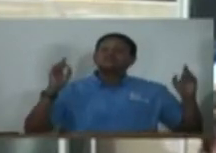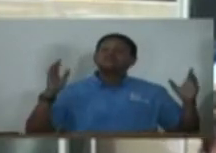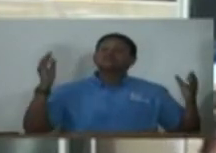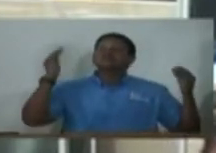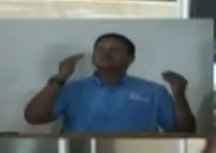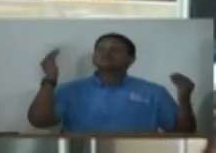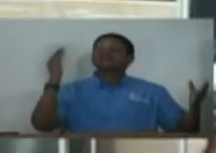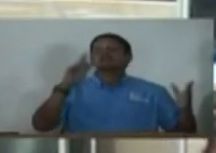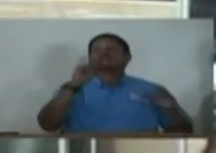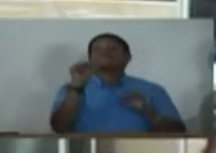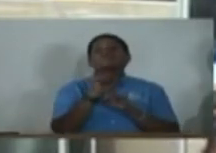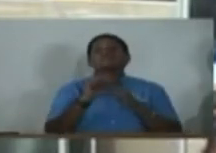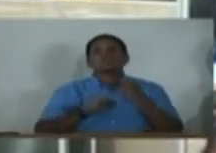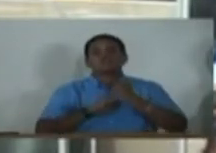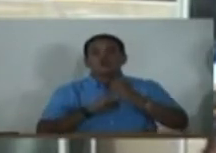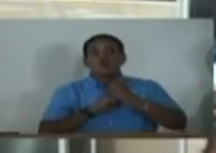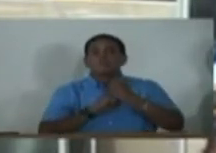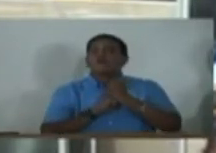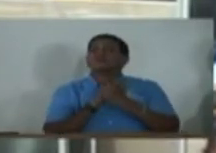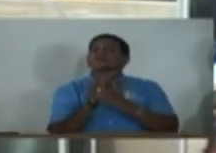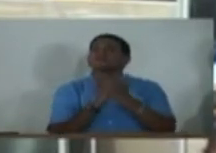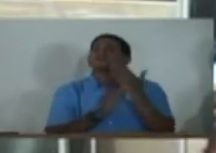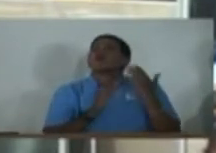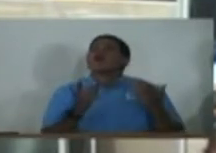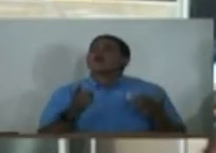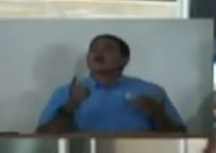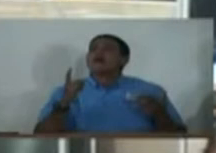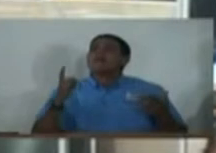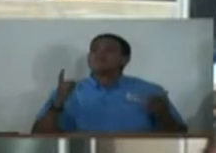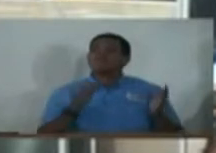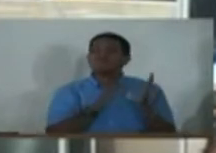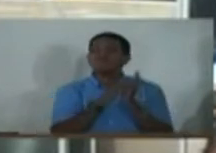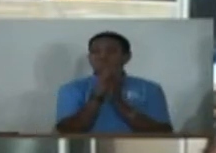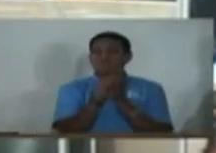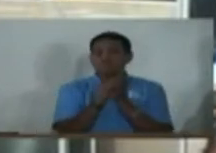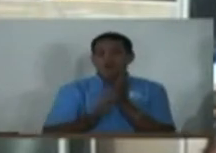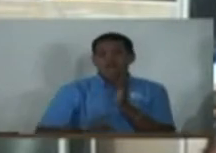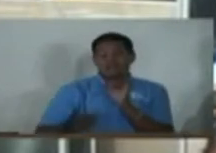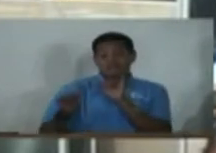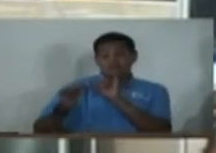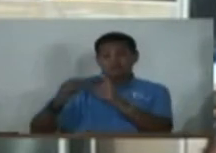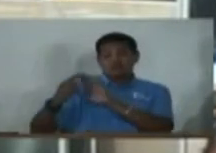support some recrafting of the measures.